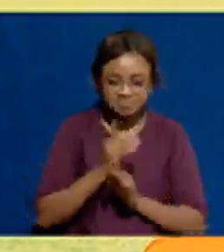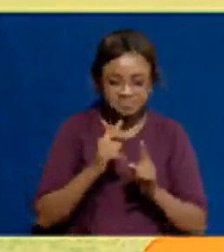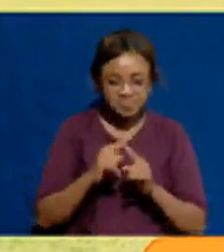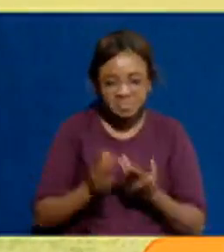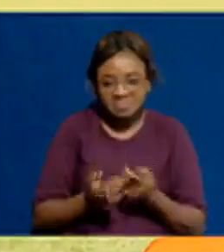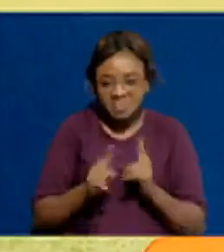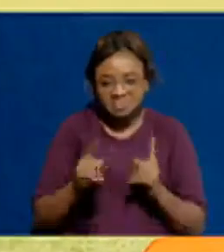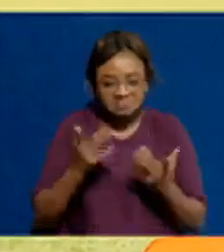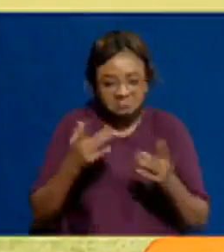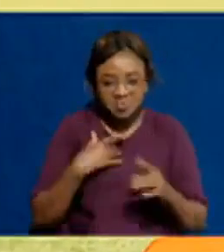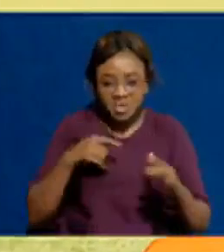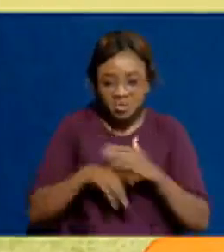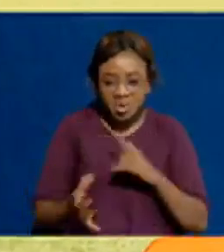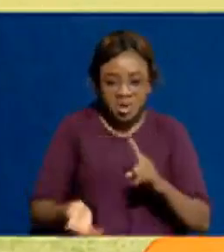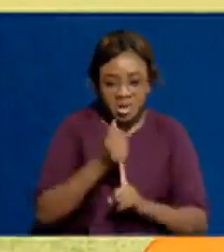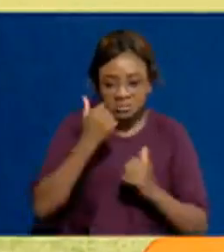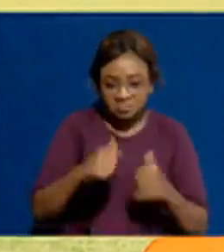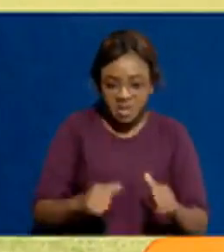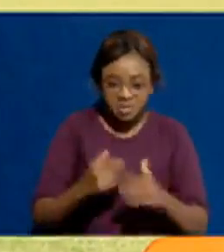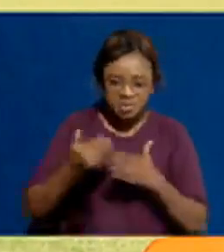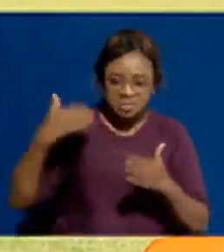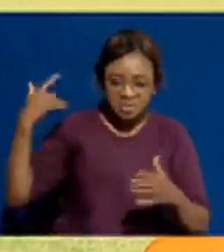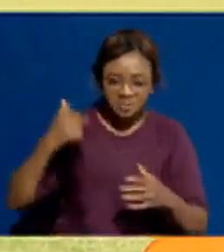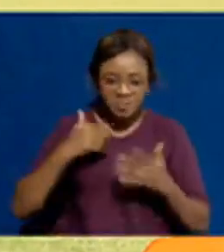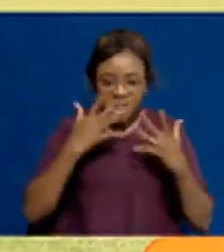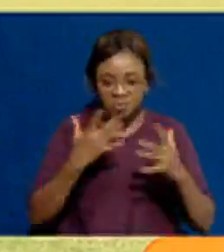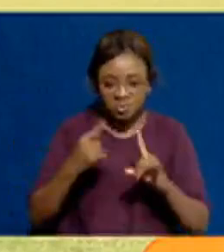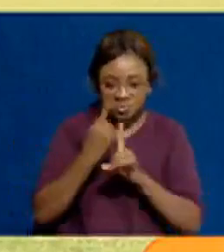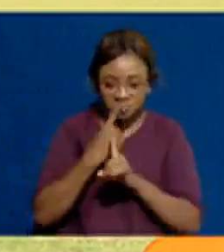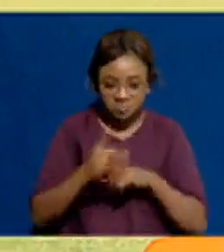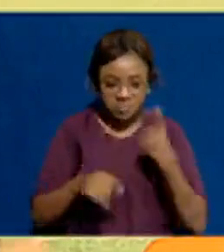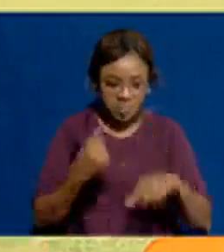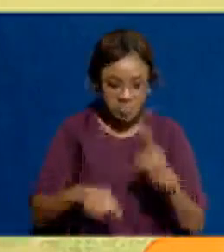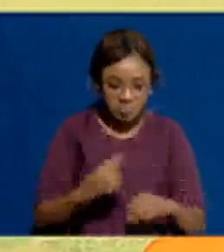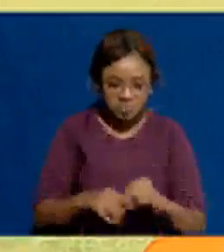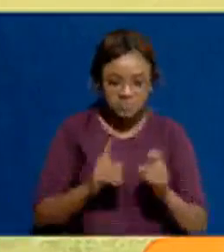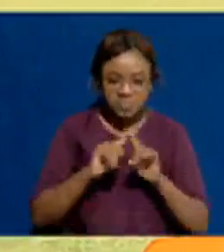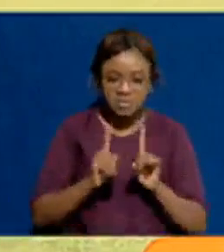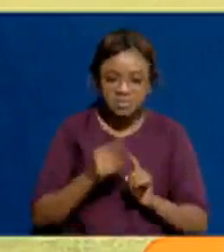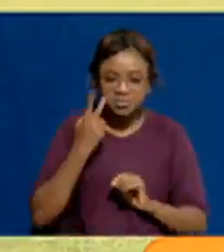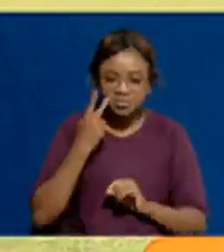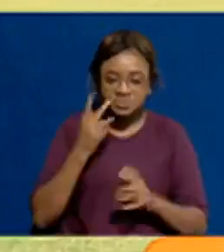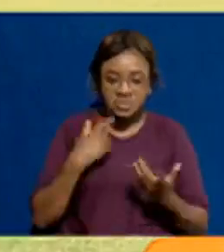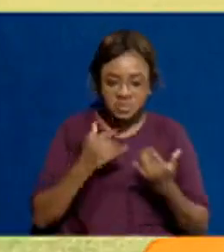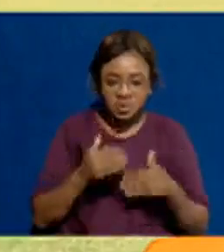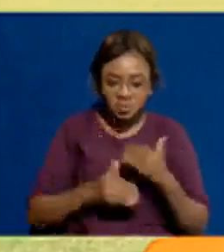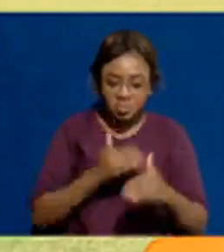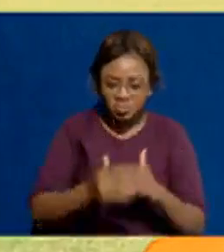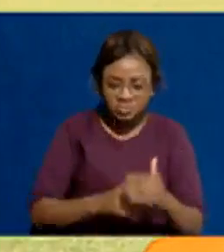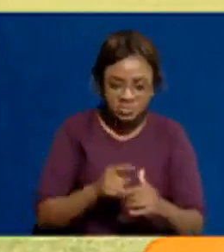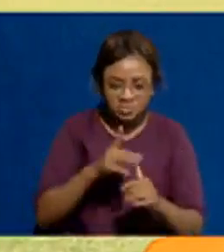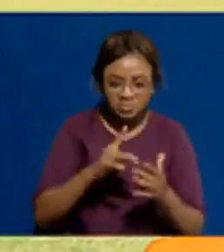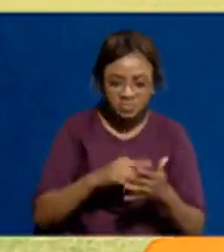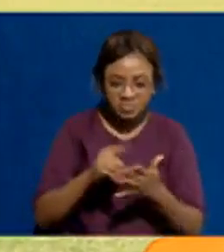tujaipata. Hapo awali tupoteza game zingine, mistake kidogo kidogo. Pia officiating ukiangalia kwa boli yetu saa hii, iko na maswali mingi